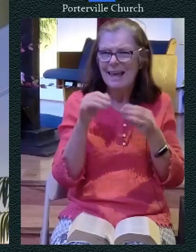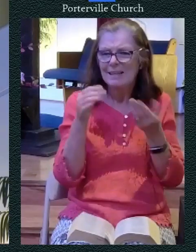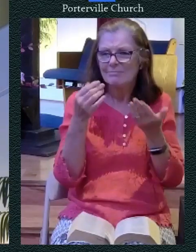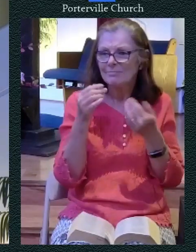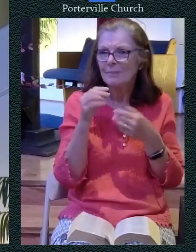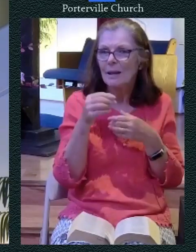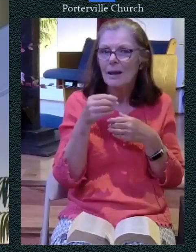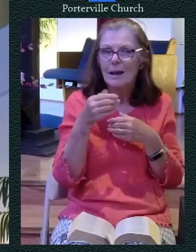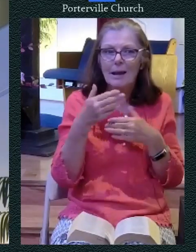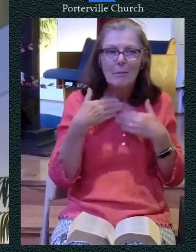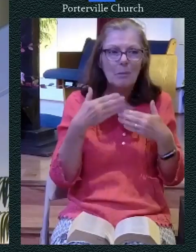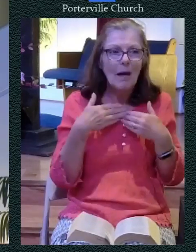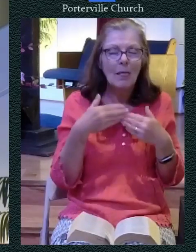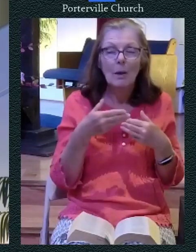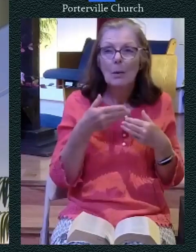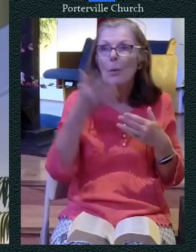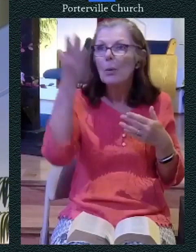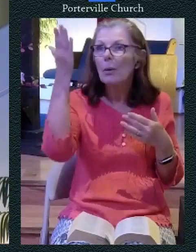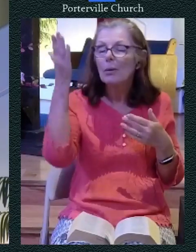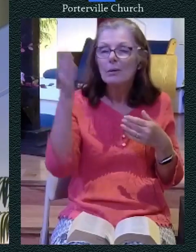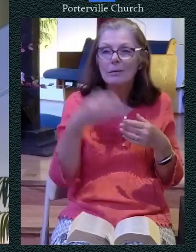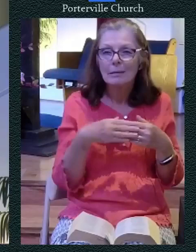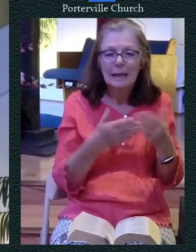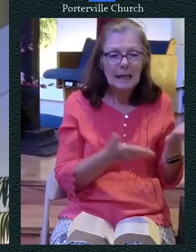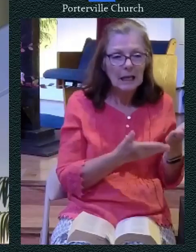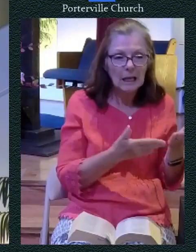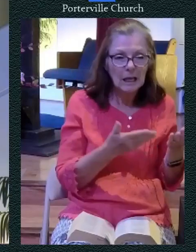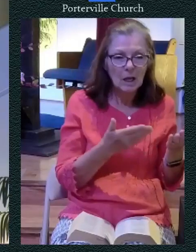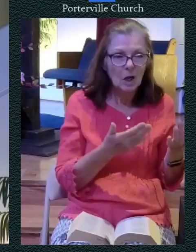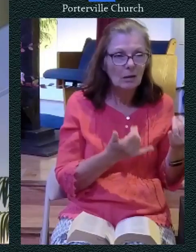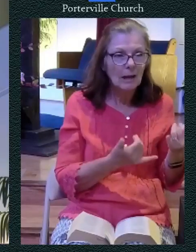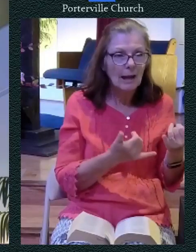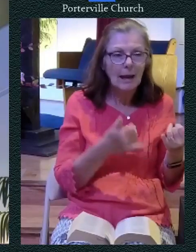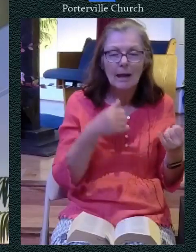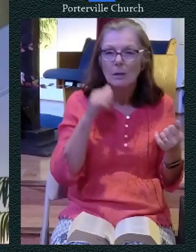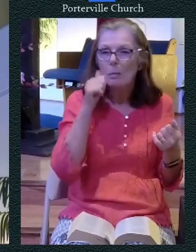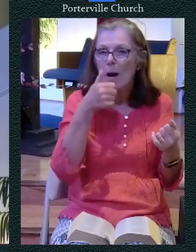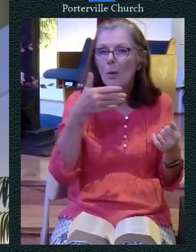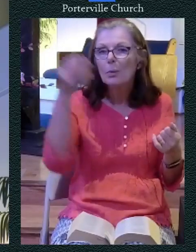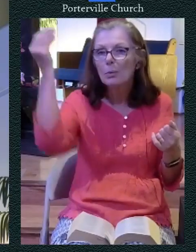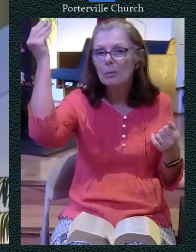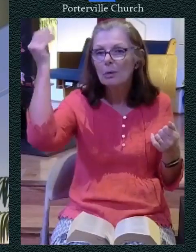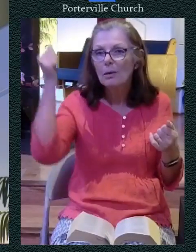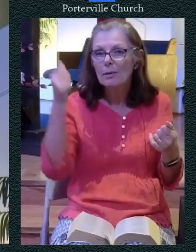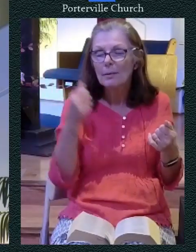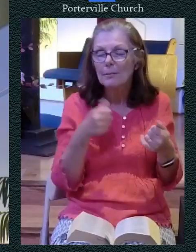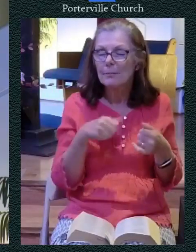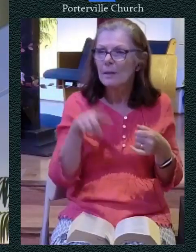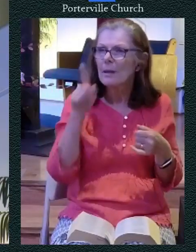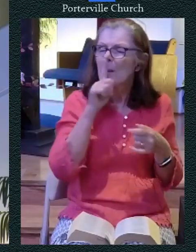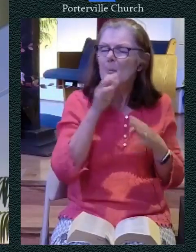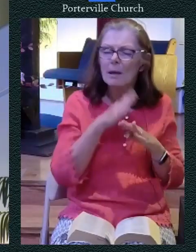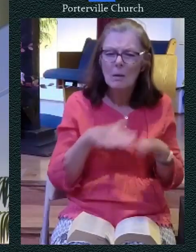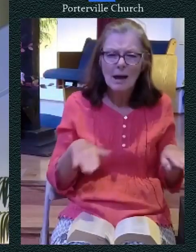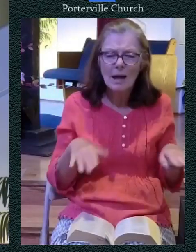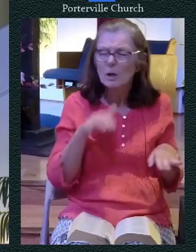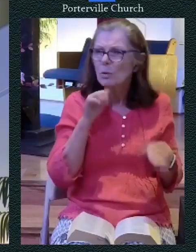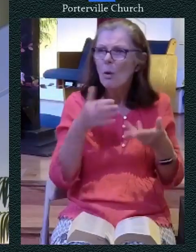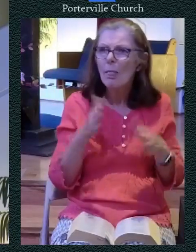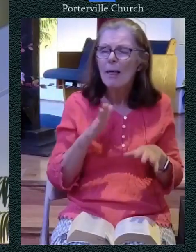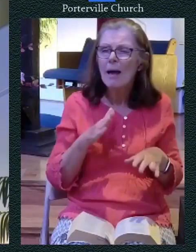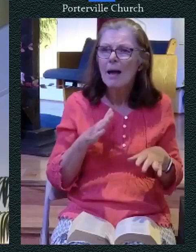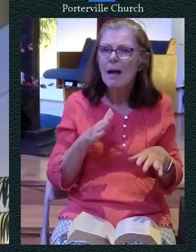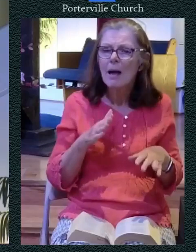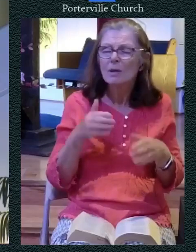Hear my prayer, O Lord, and give ear to my cry. Do not be silent at my tears. For I am